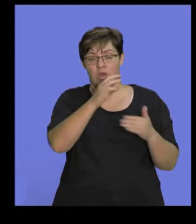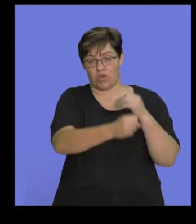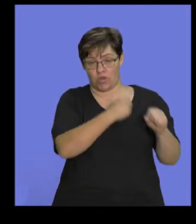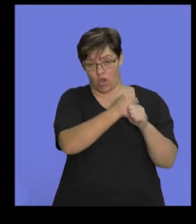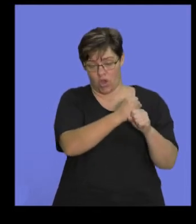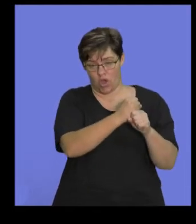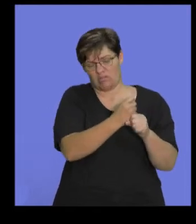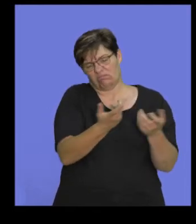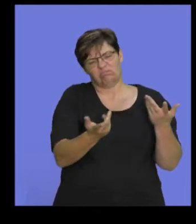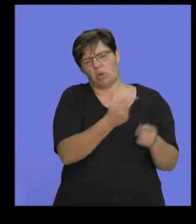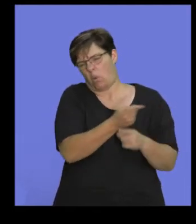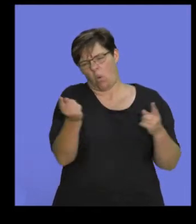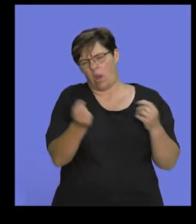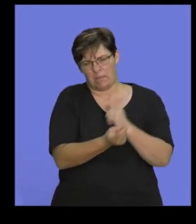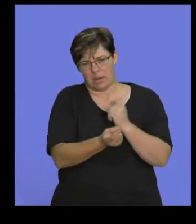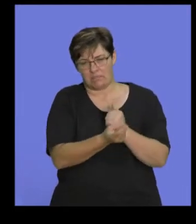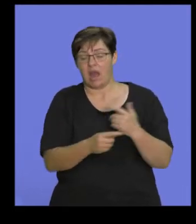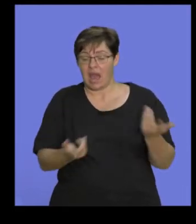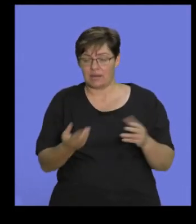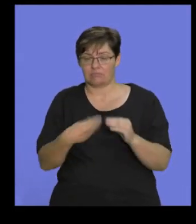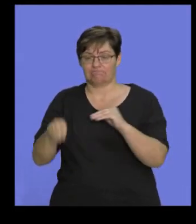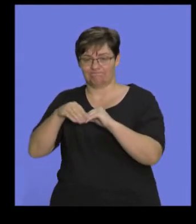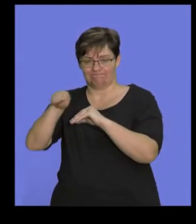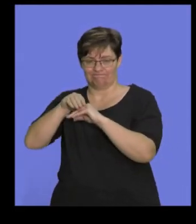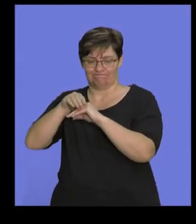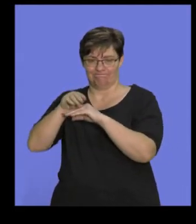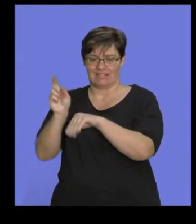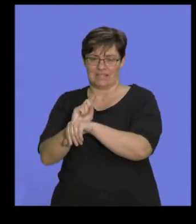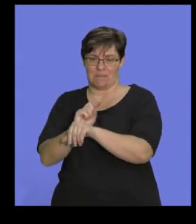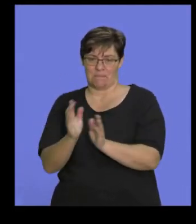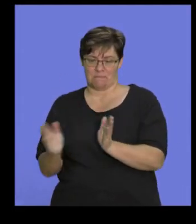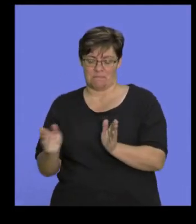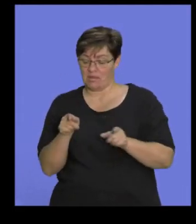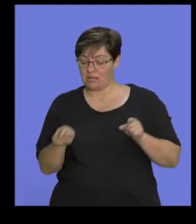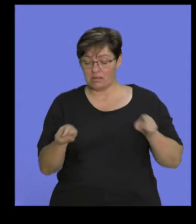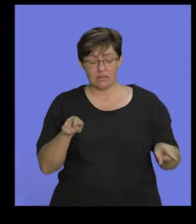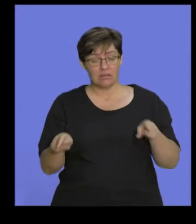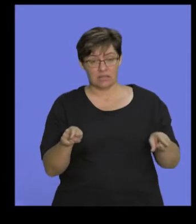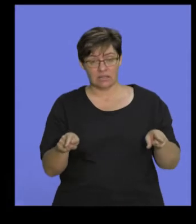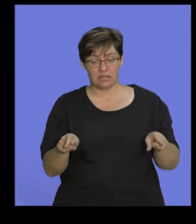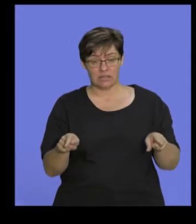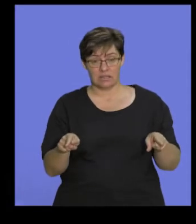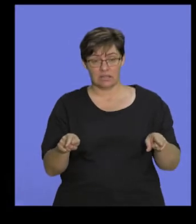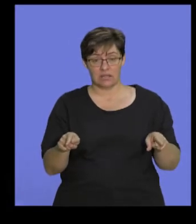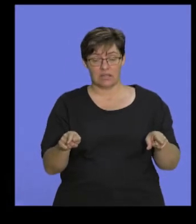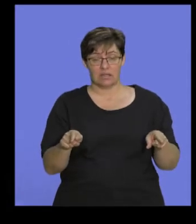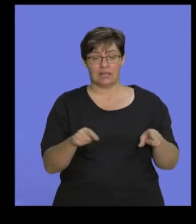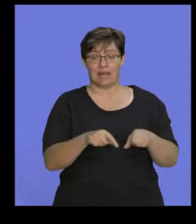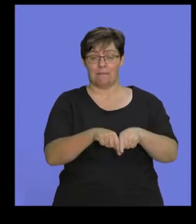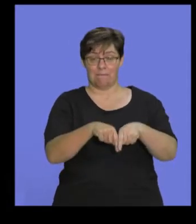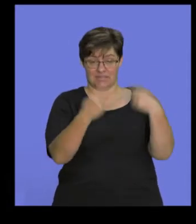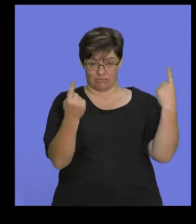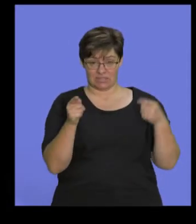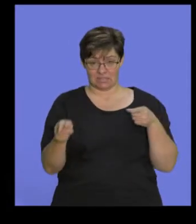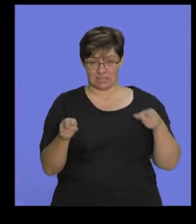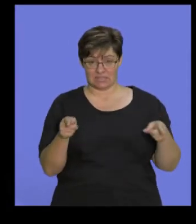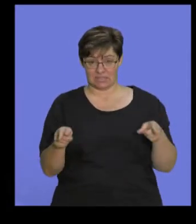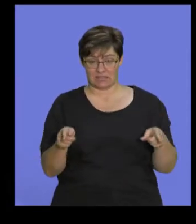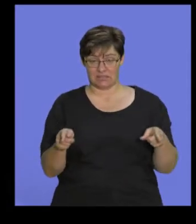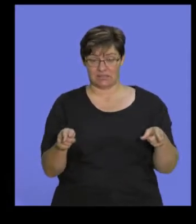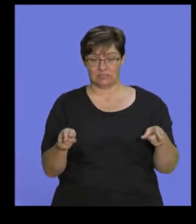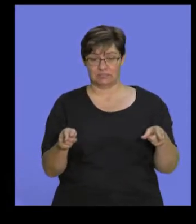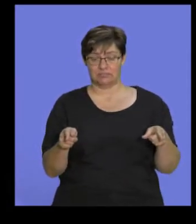almost all the cases, and the compounding period. So if there is a difference between the per annum and the